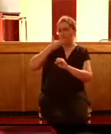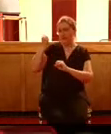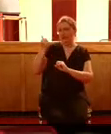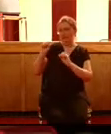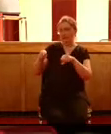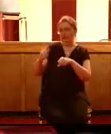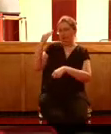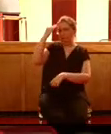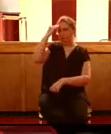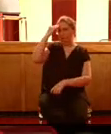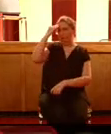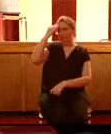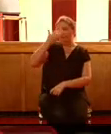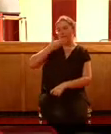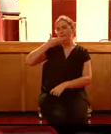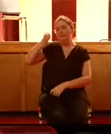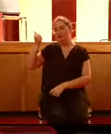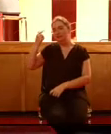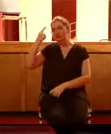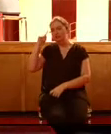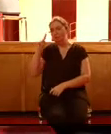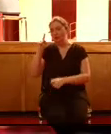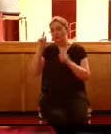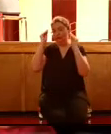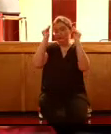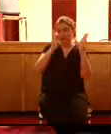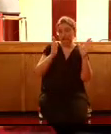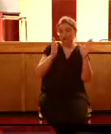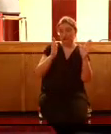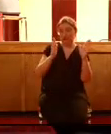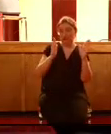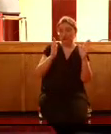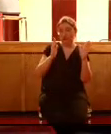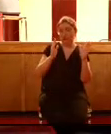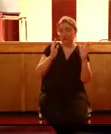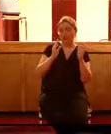for students than better our teachers?